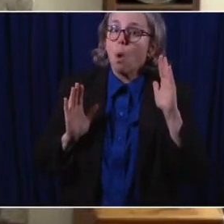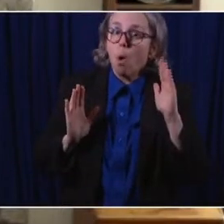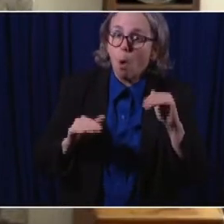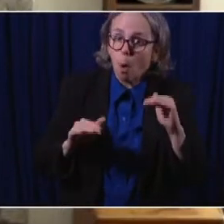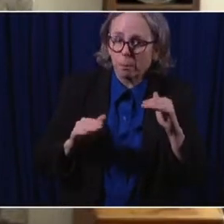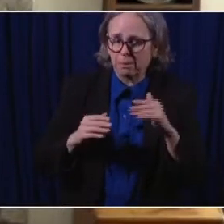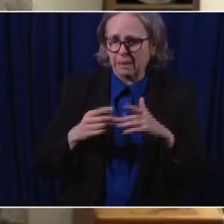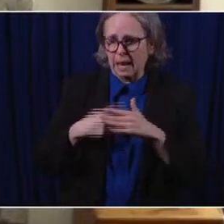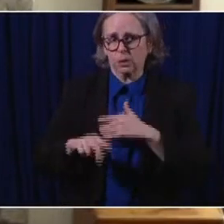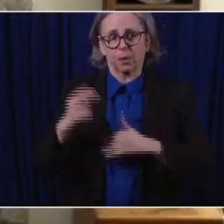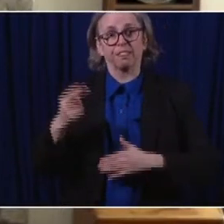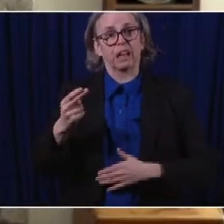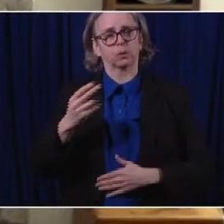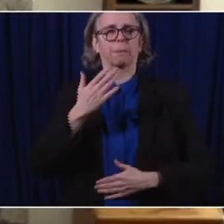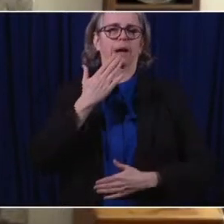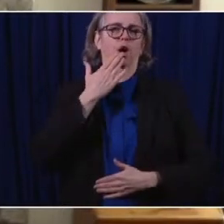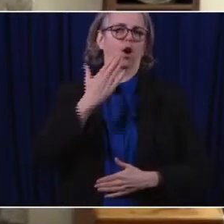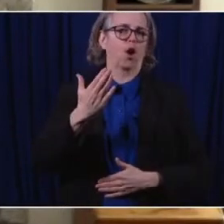good news.